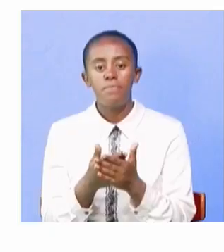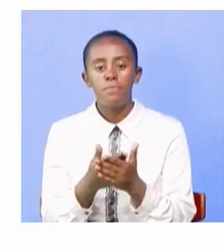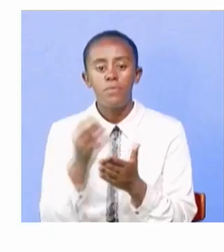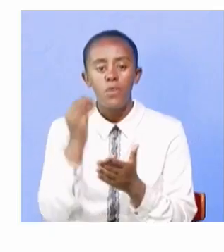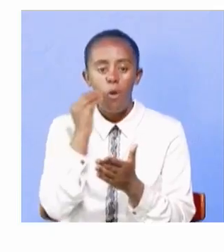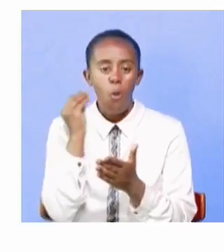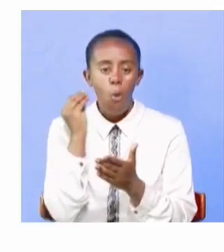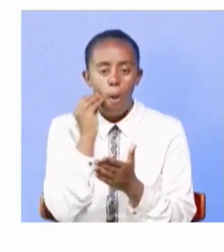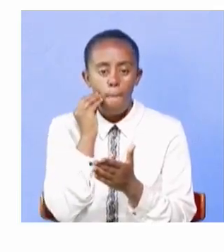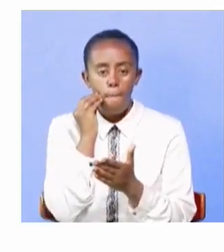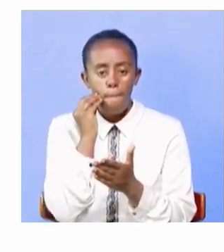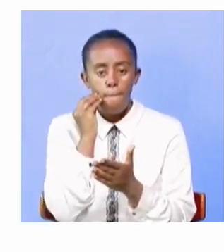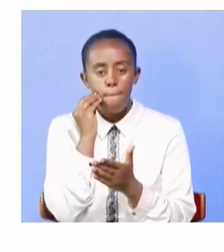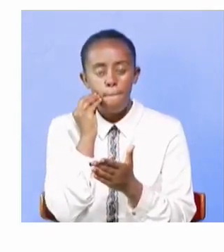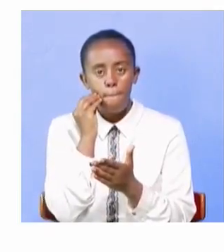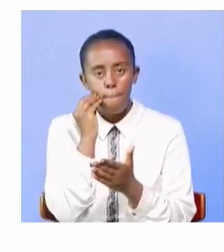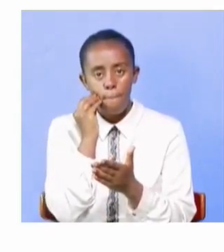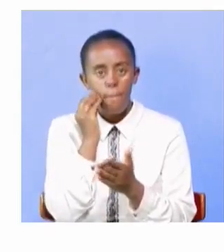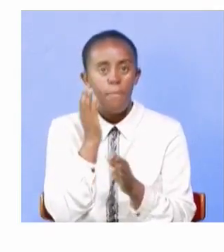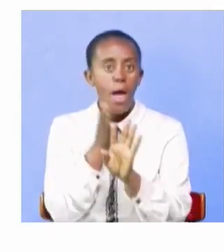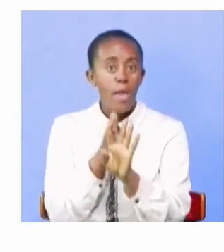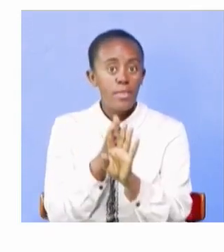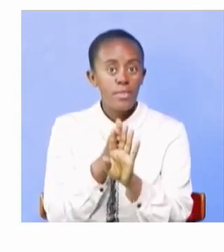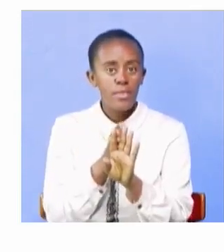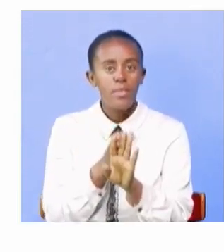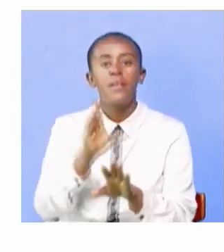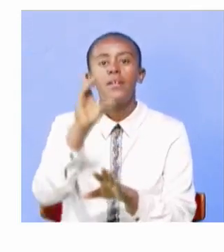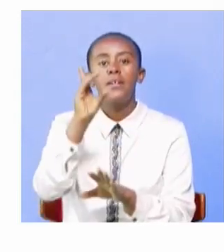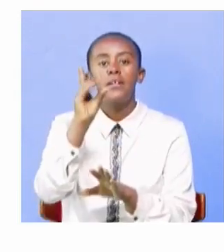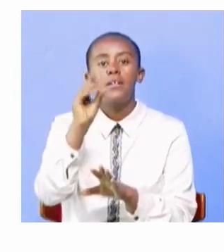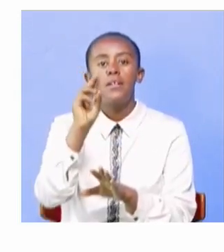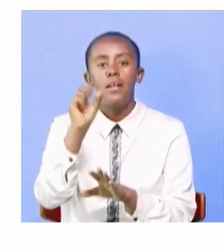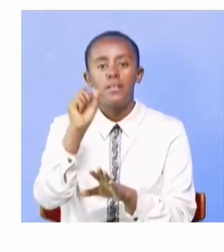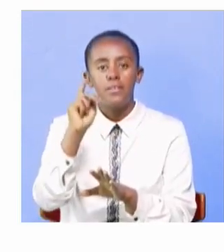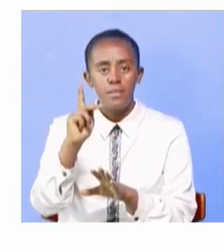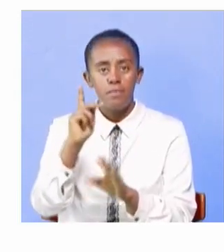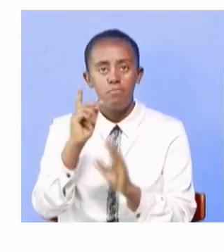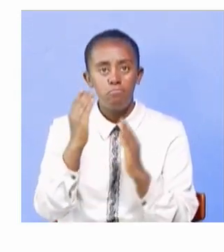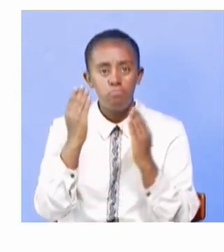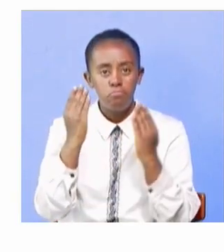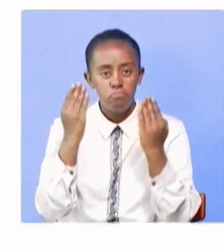home at dusk.